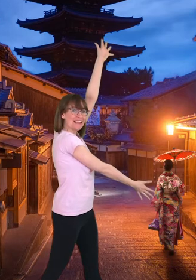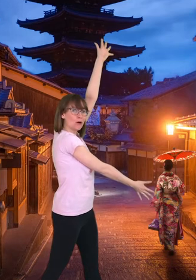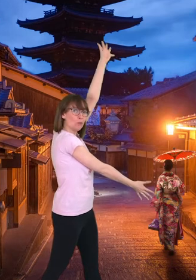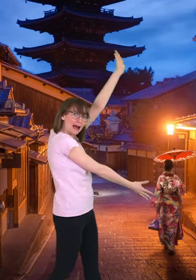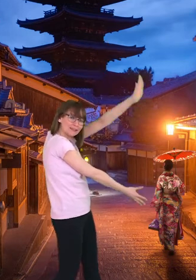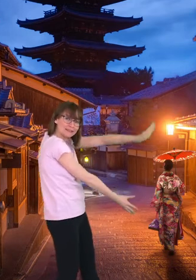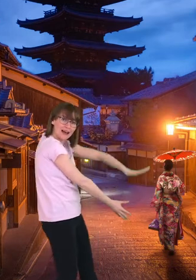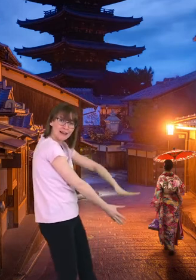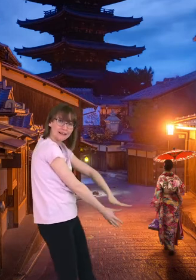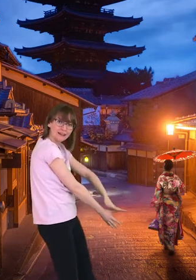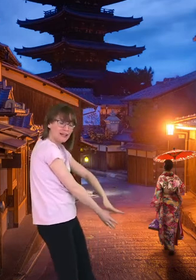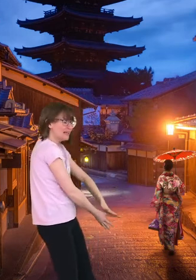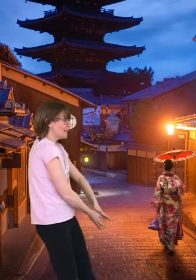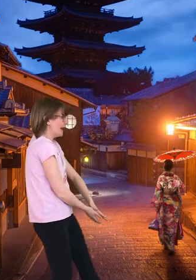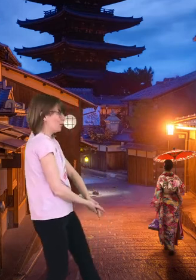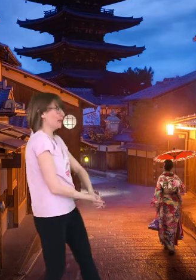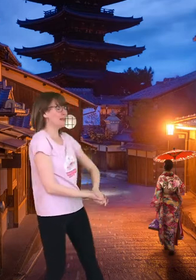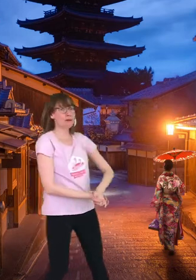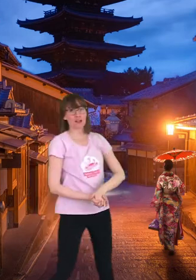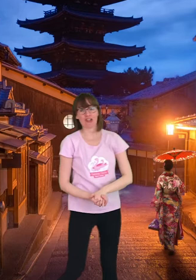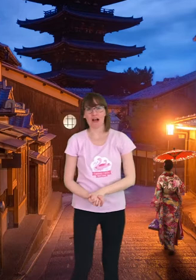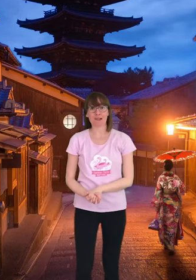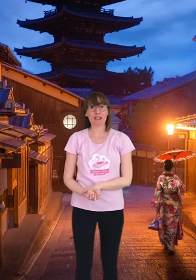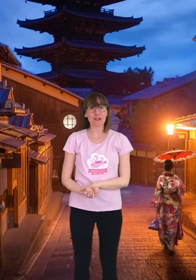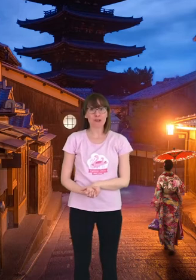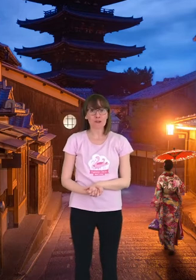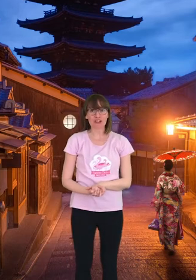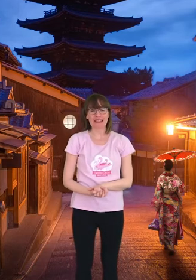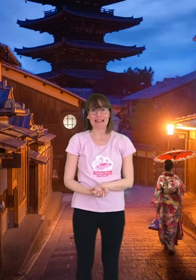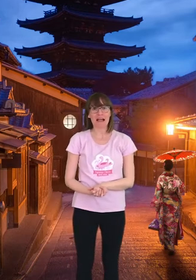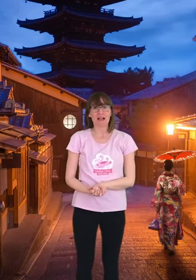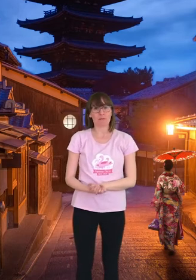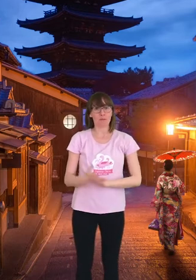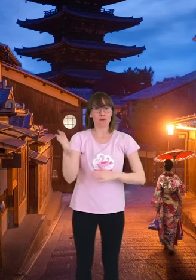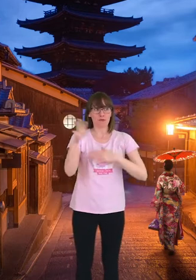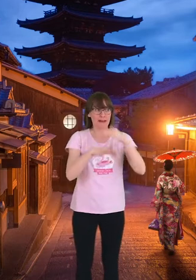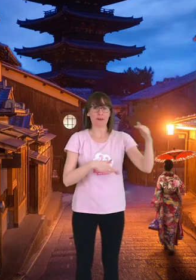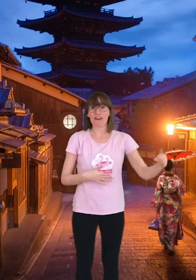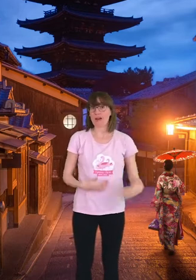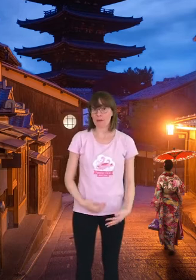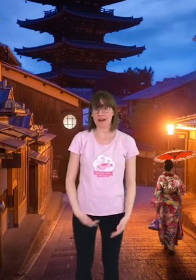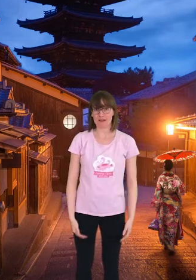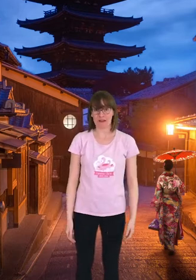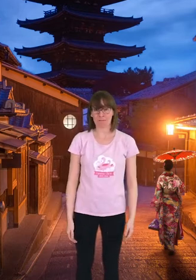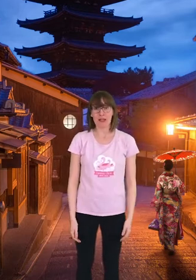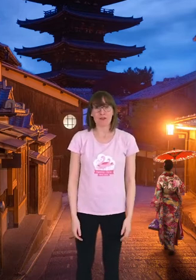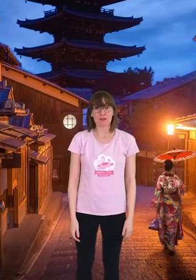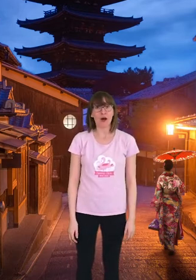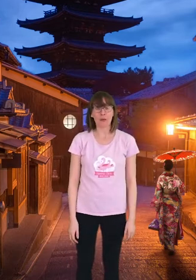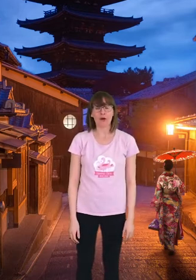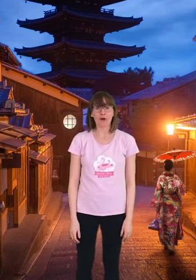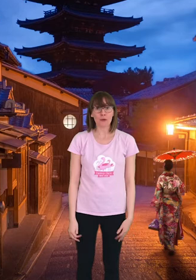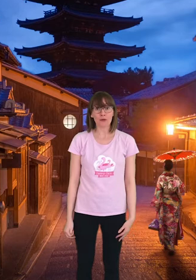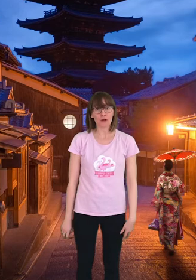1, 2, 3. Well done. Now, in martial arts, we're usually moving with another person.